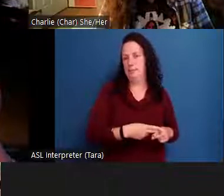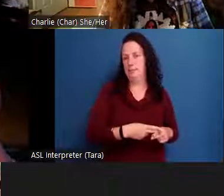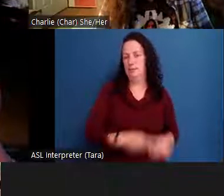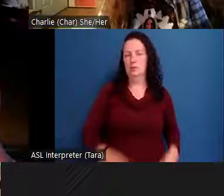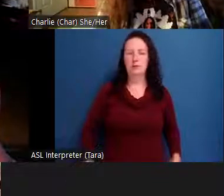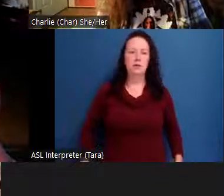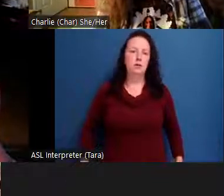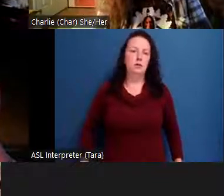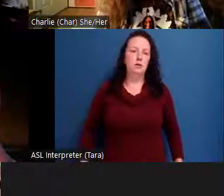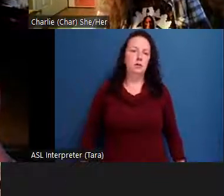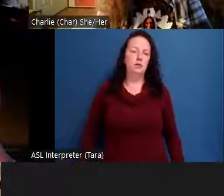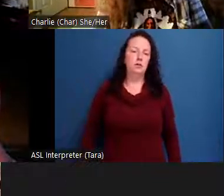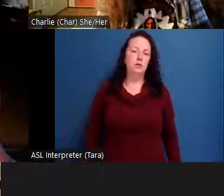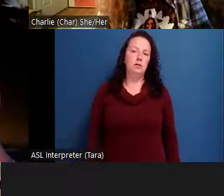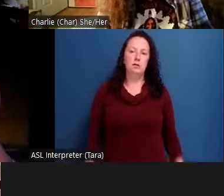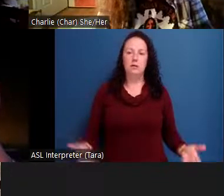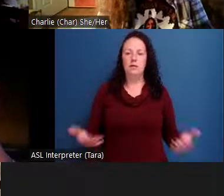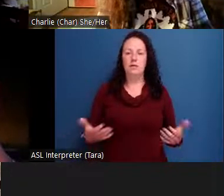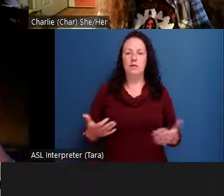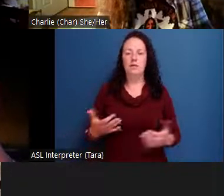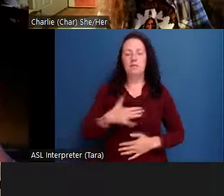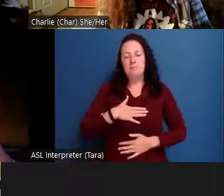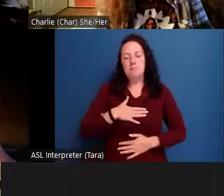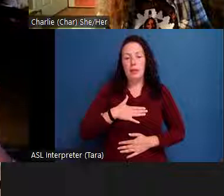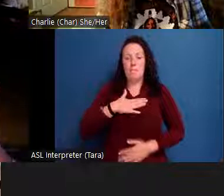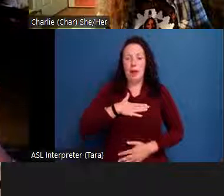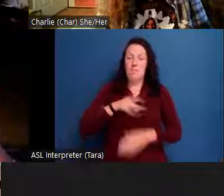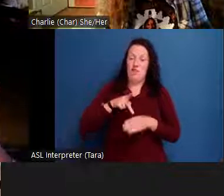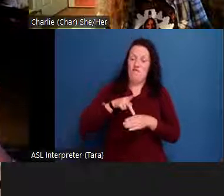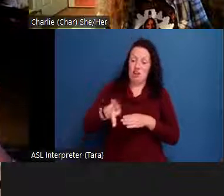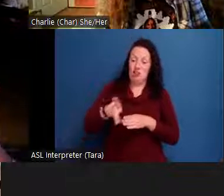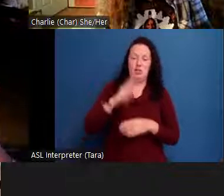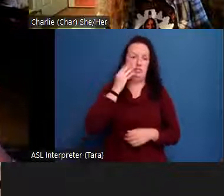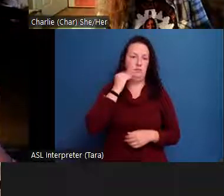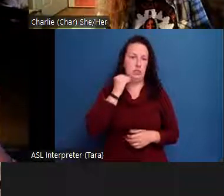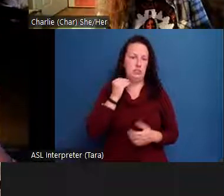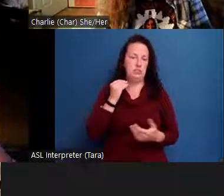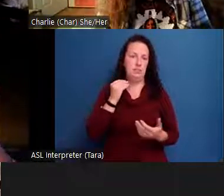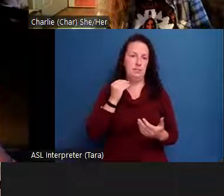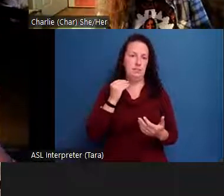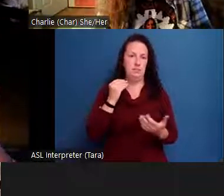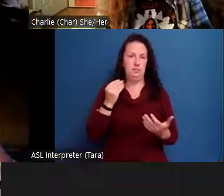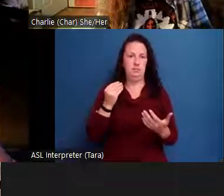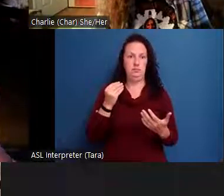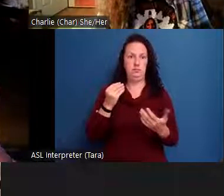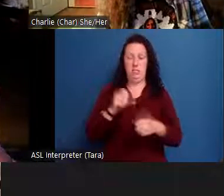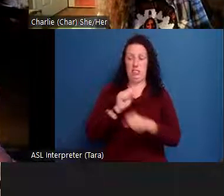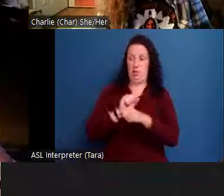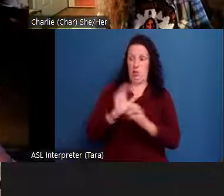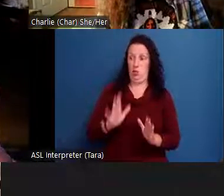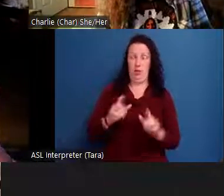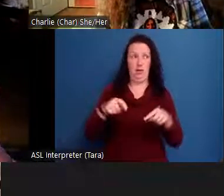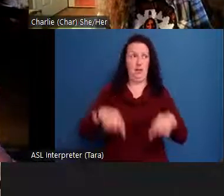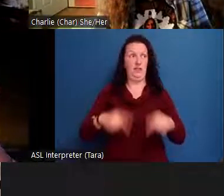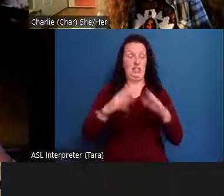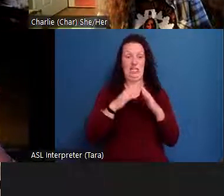can, like, just from my professional experience, as a employee of the city where no one trusts